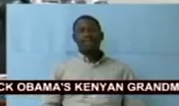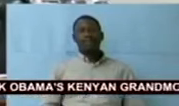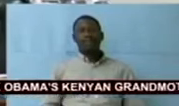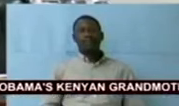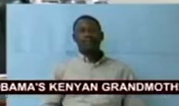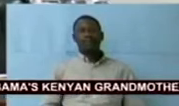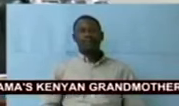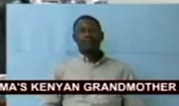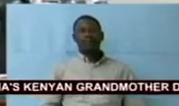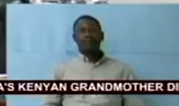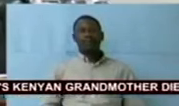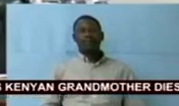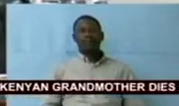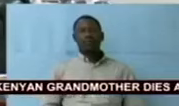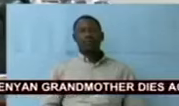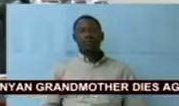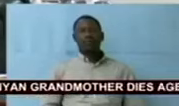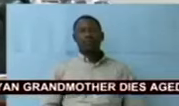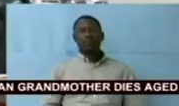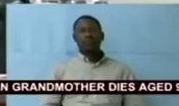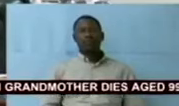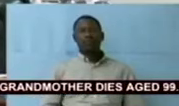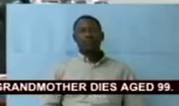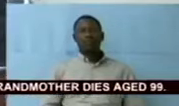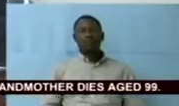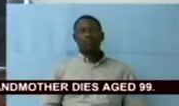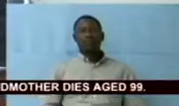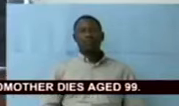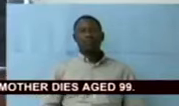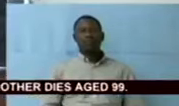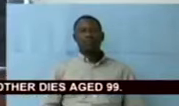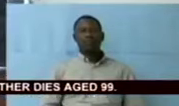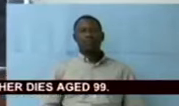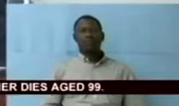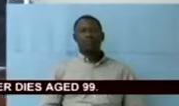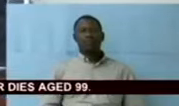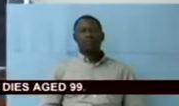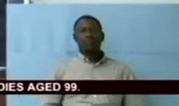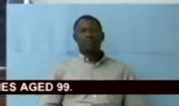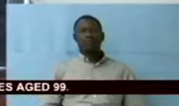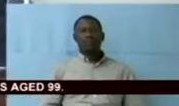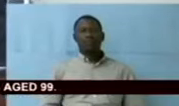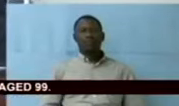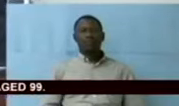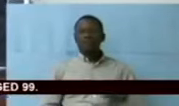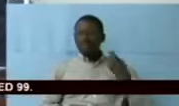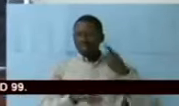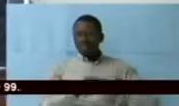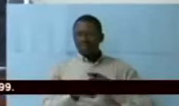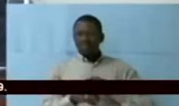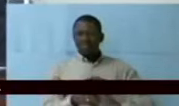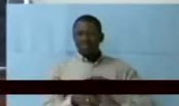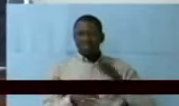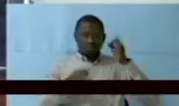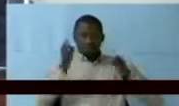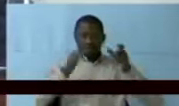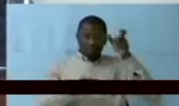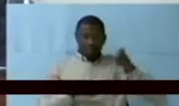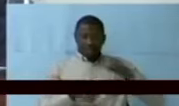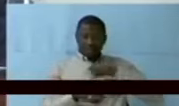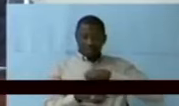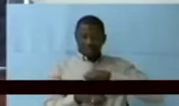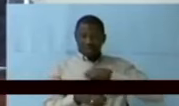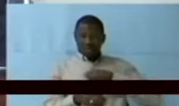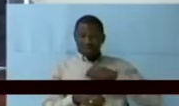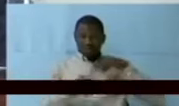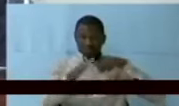mde kitindirla nyimbala ofiso kono. Was his lordship in his chambers alone? O atenyen kitite la nying adamala bala nung ofiso